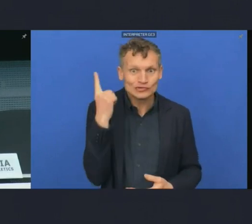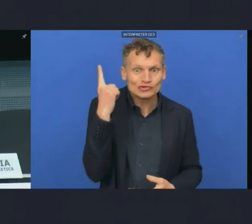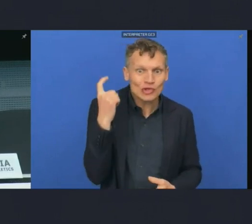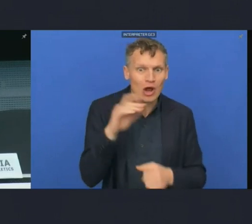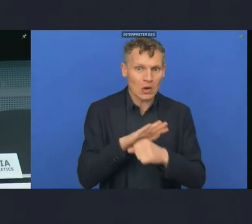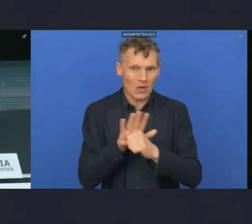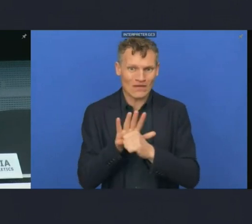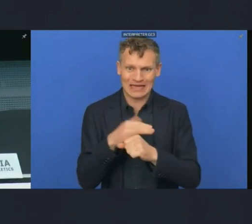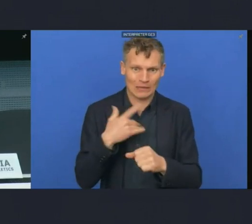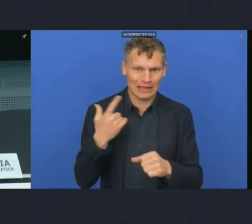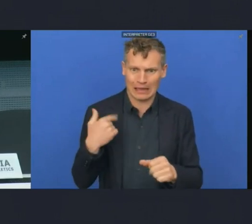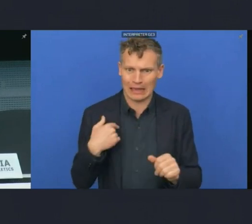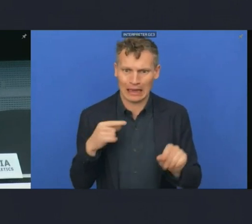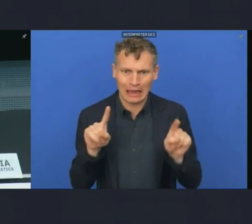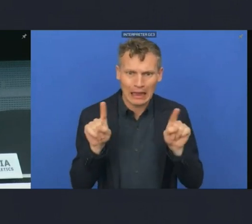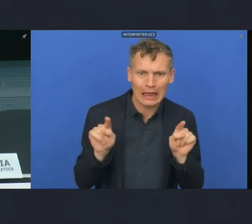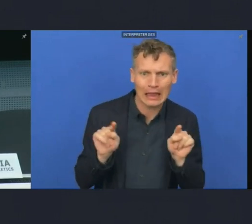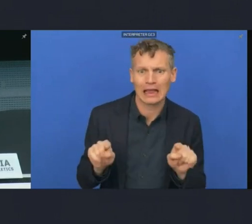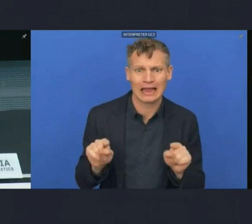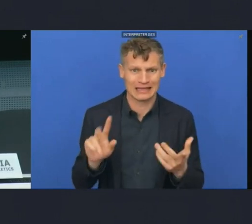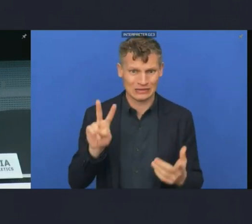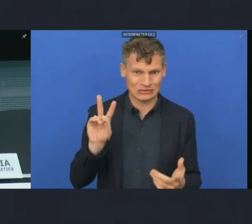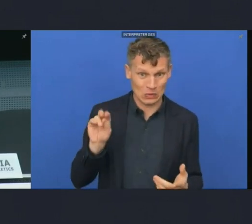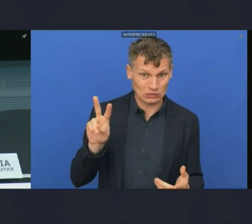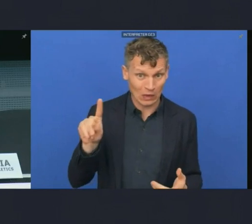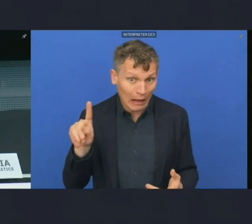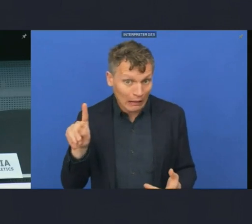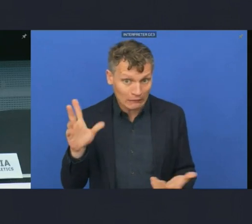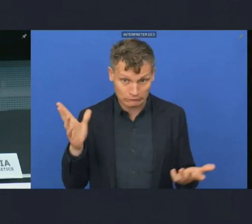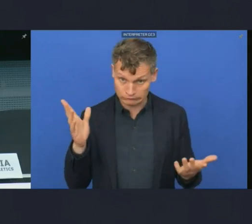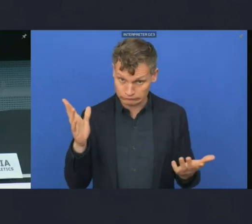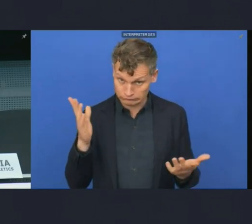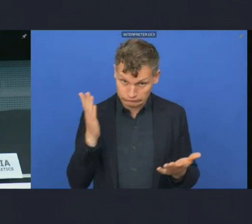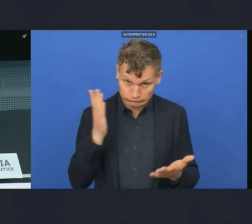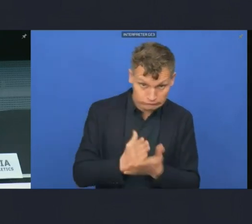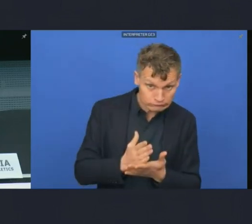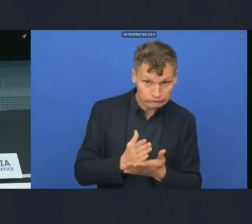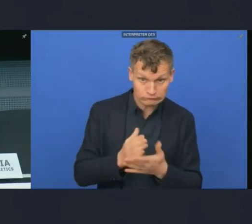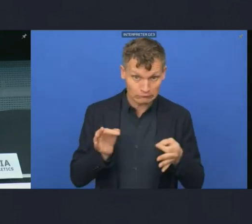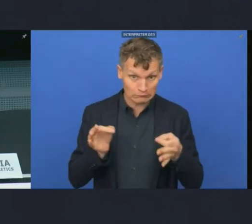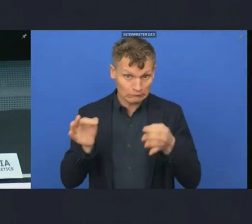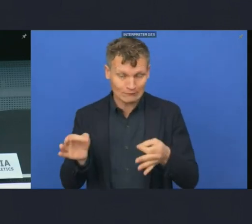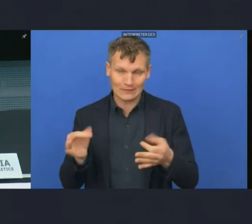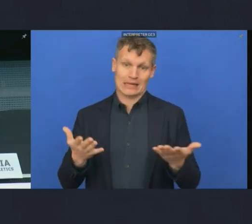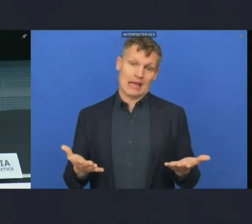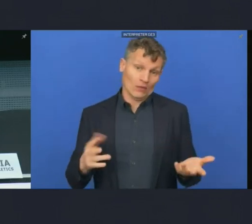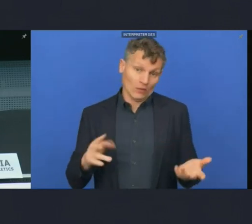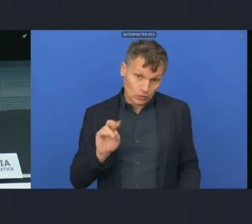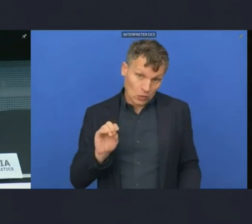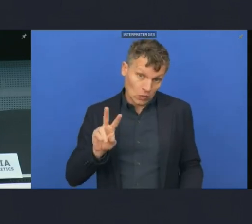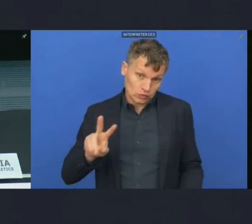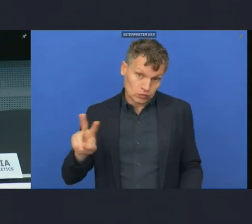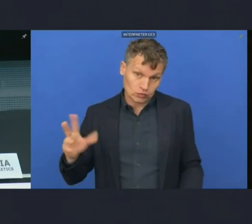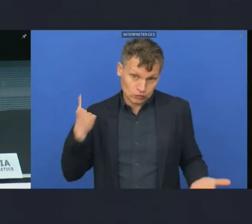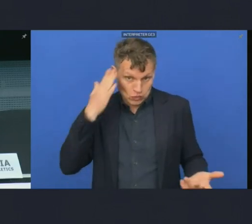in 2020 what will happen in 2021 and afterwards. And we know where we are now. So, and at that time, we said, okay,